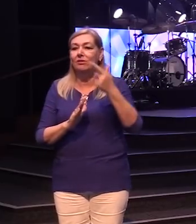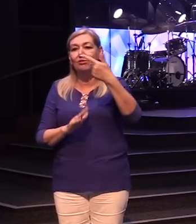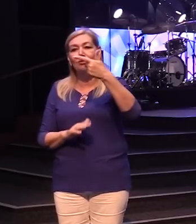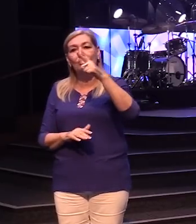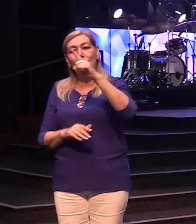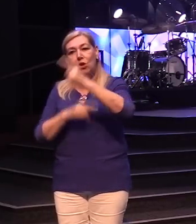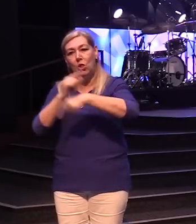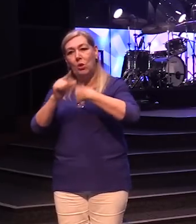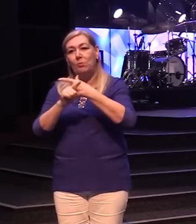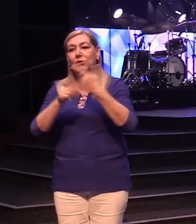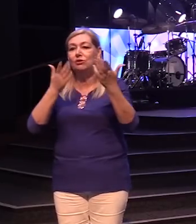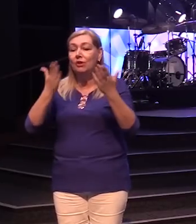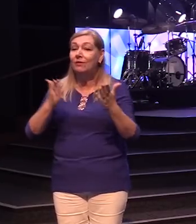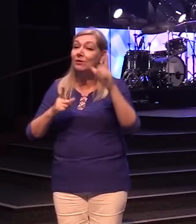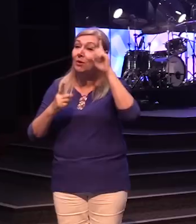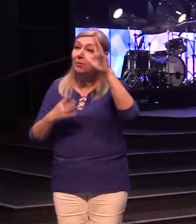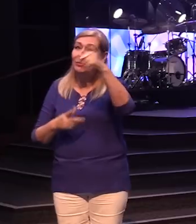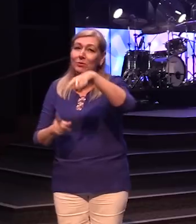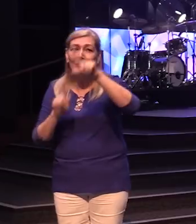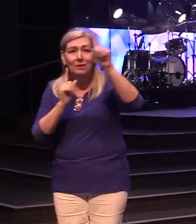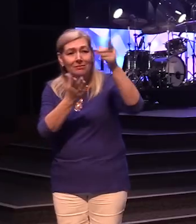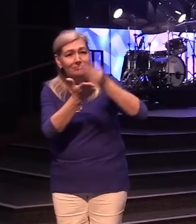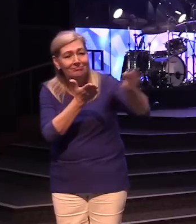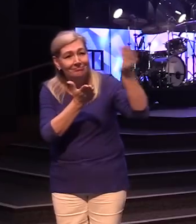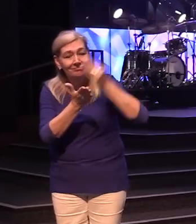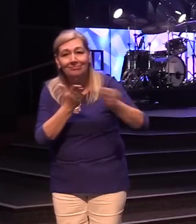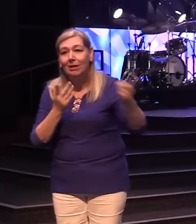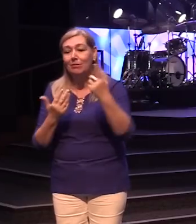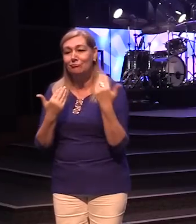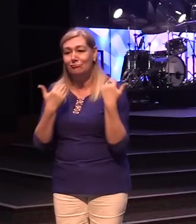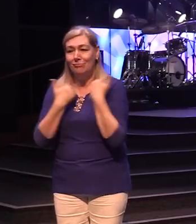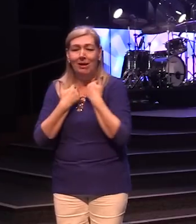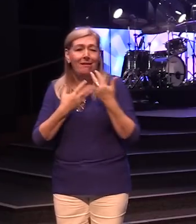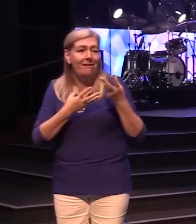the bookstore and spend yourself into bankruptcy.